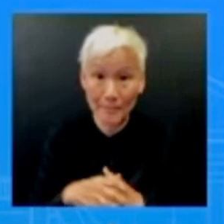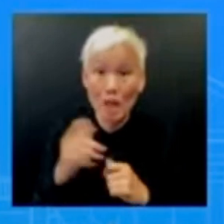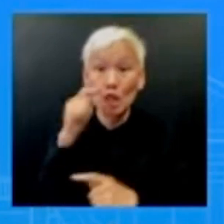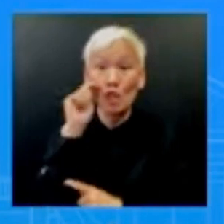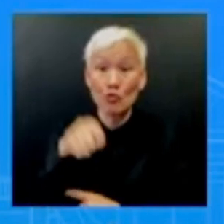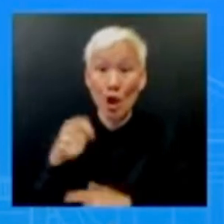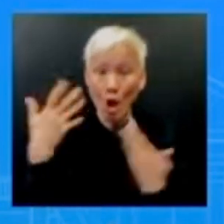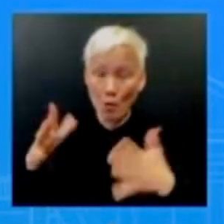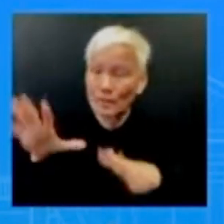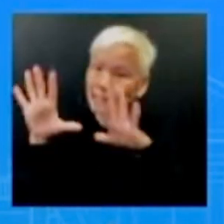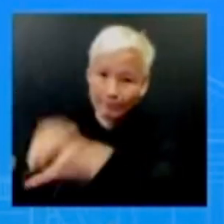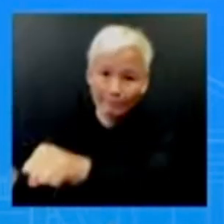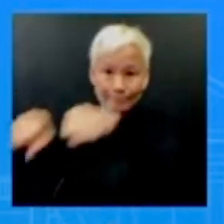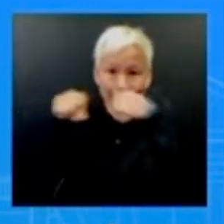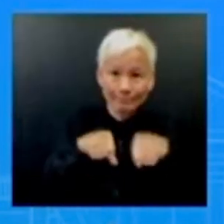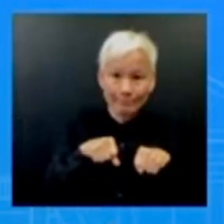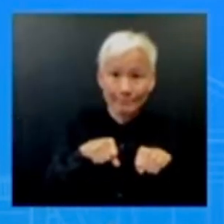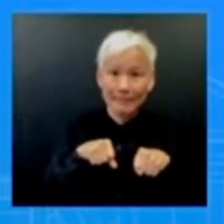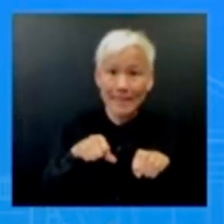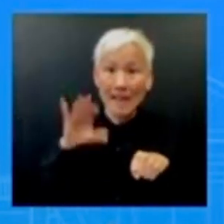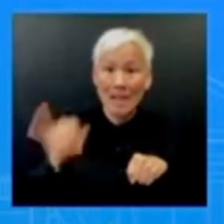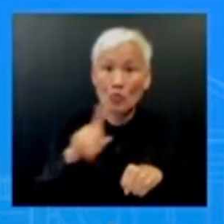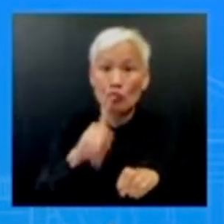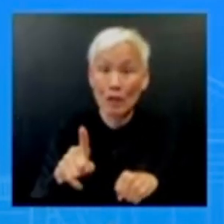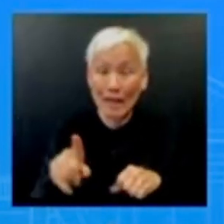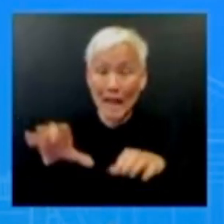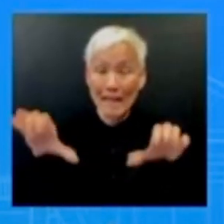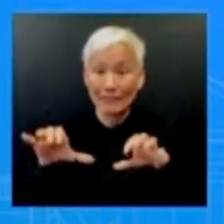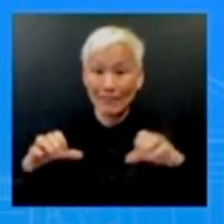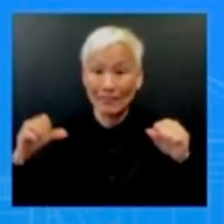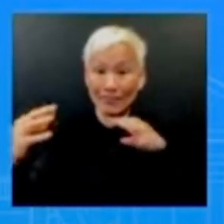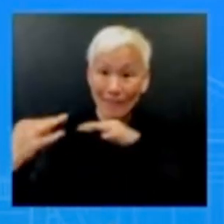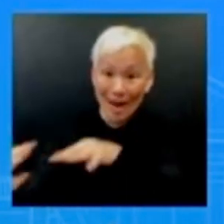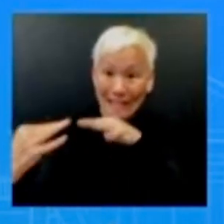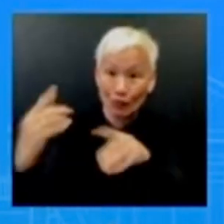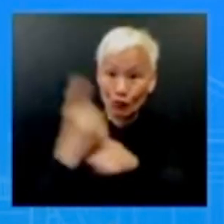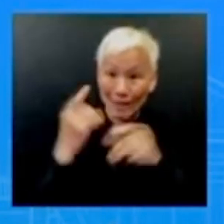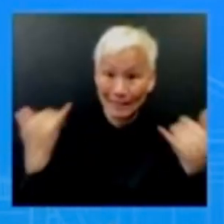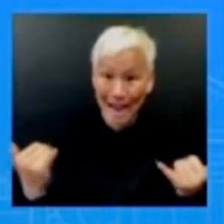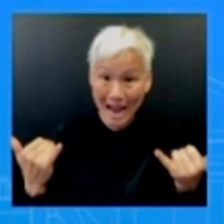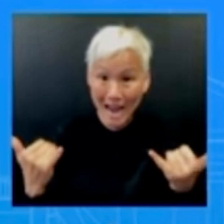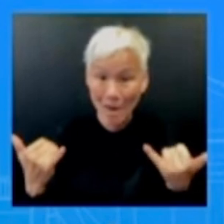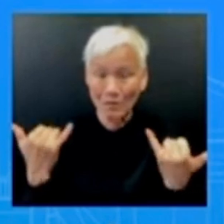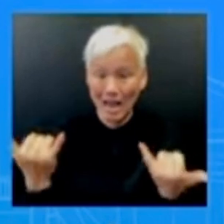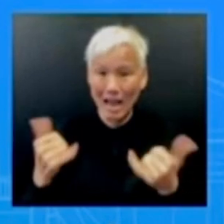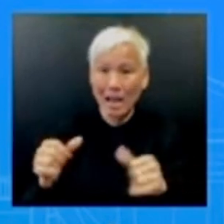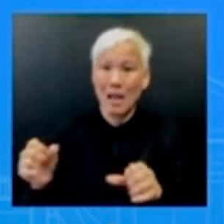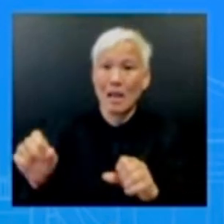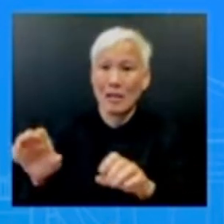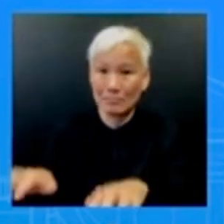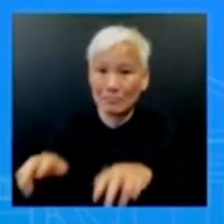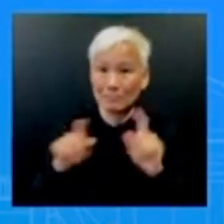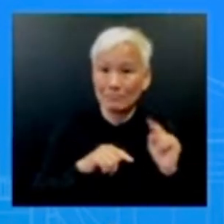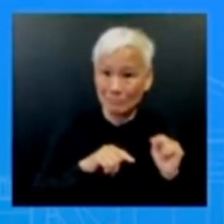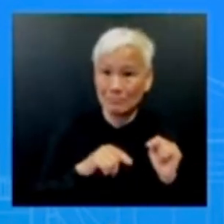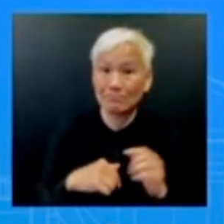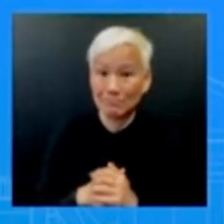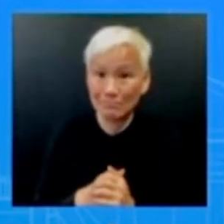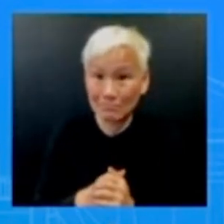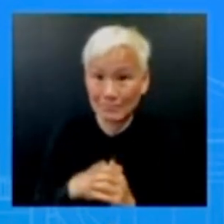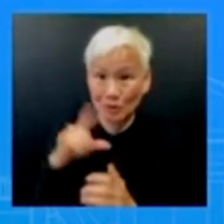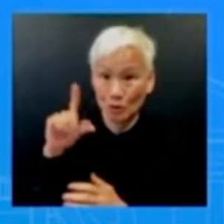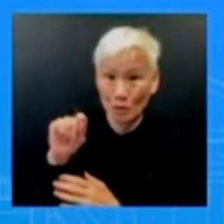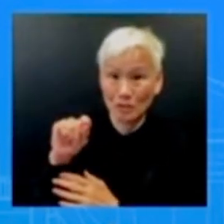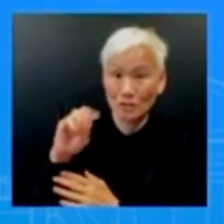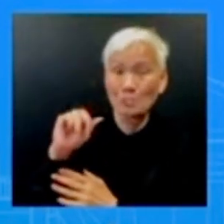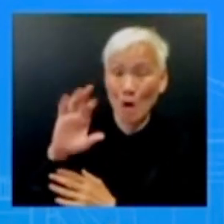active fighting right now is around Bakhmut. And here we are on, what is it today, the 20th? And Bakhmut is still not in Russian